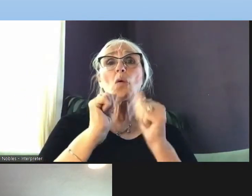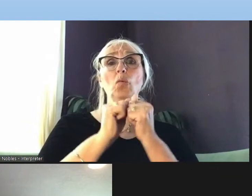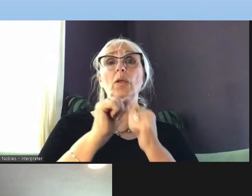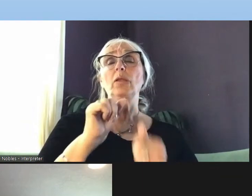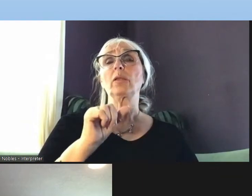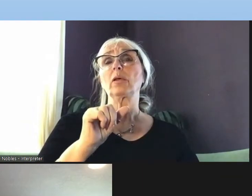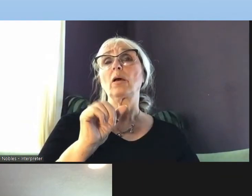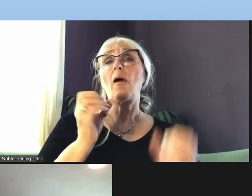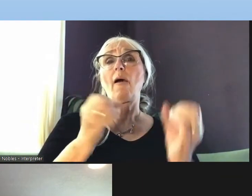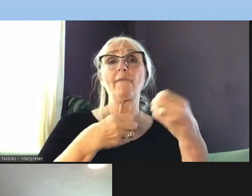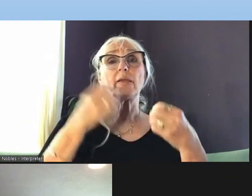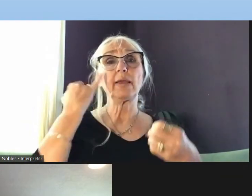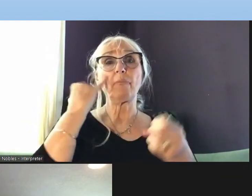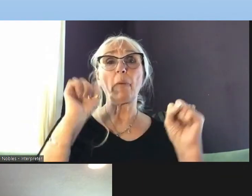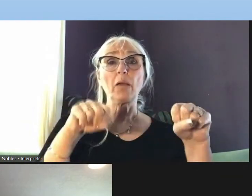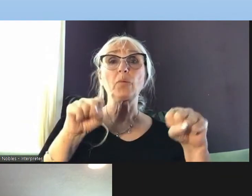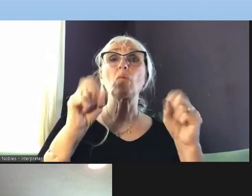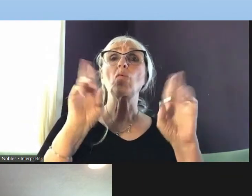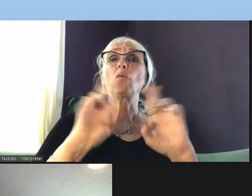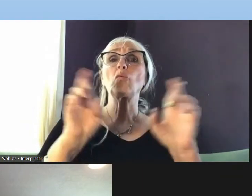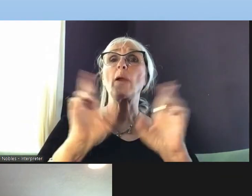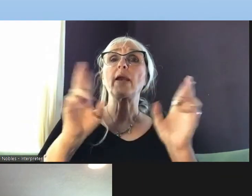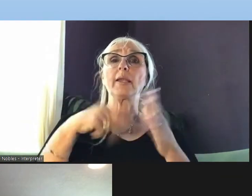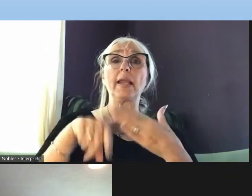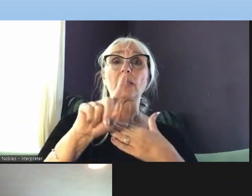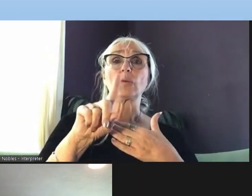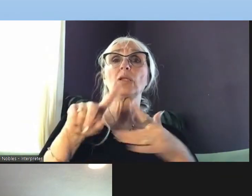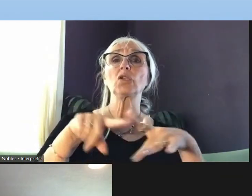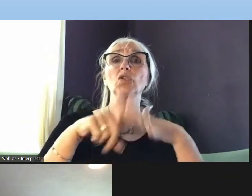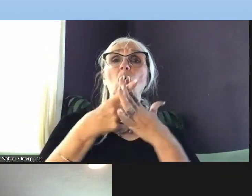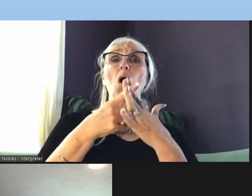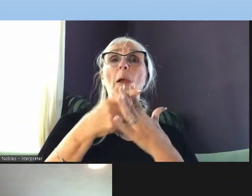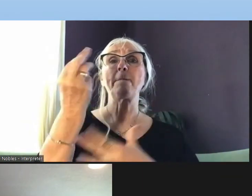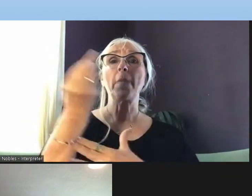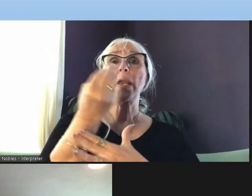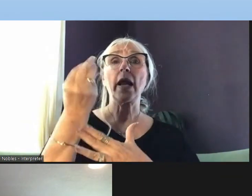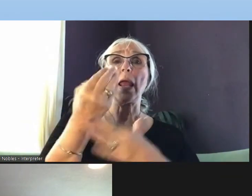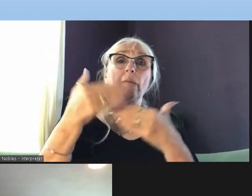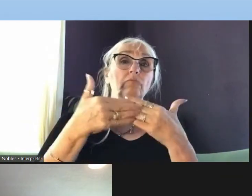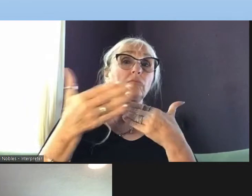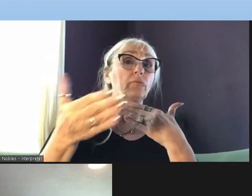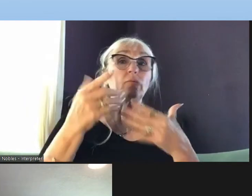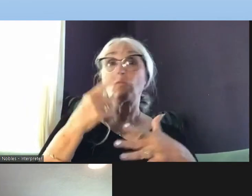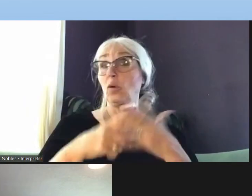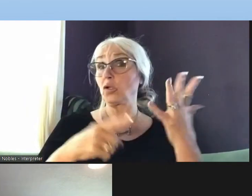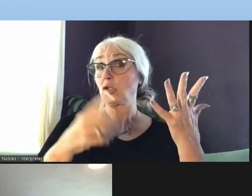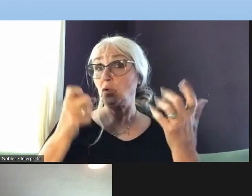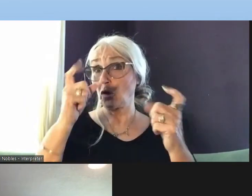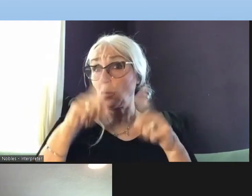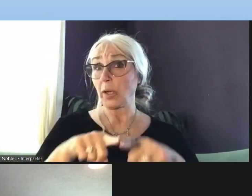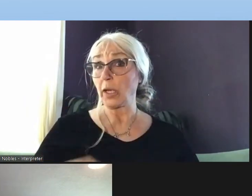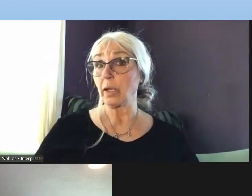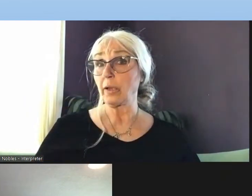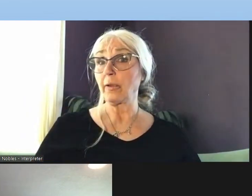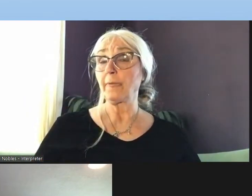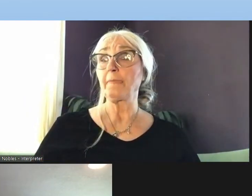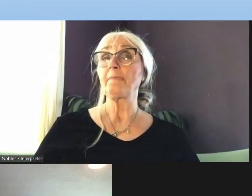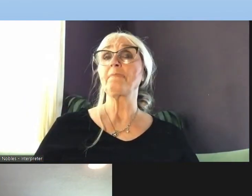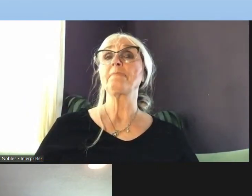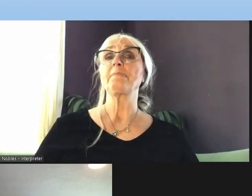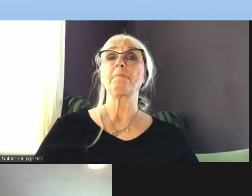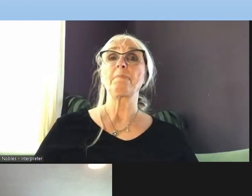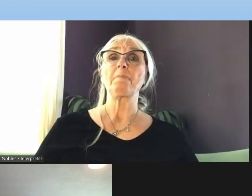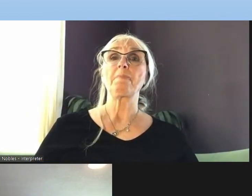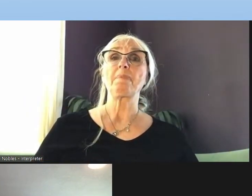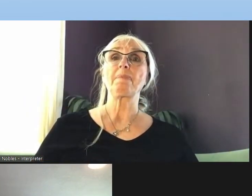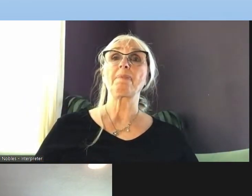But we're ready next week to try to get that started on next Monday if this is what y'all want to do. So we, However they want charge. then